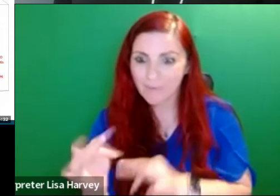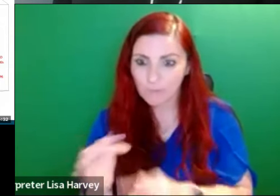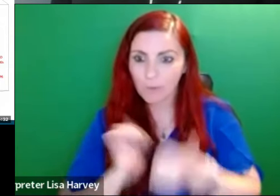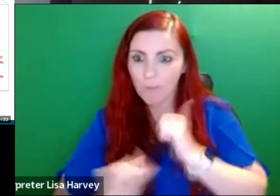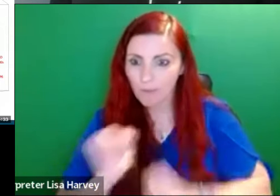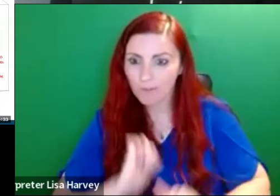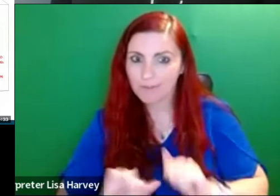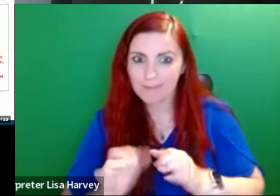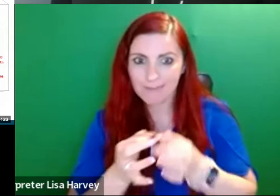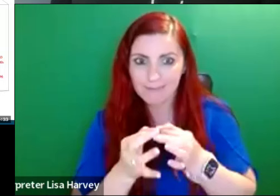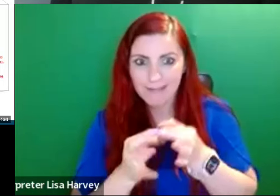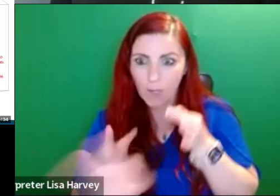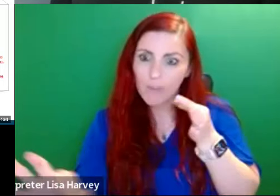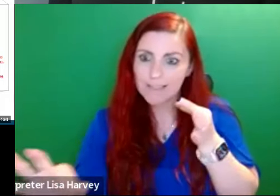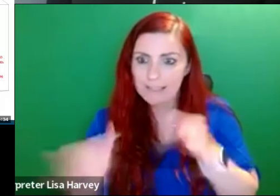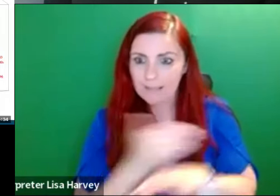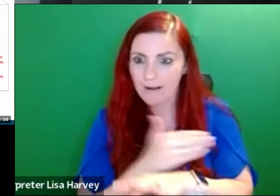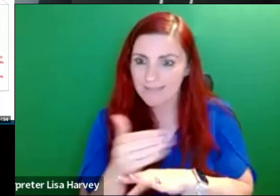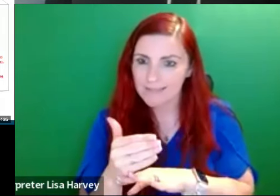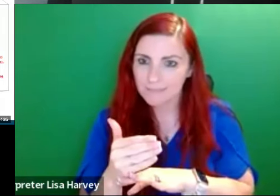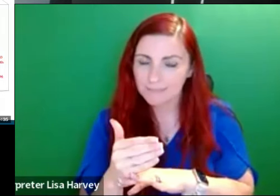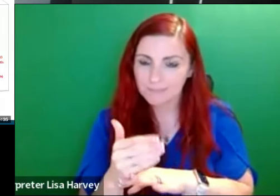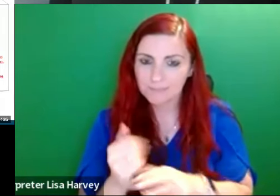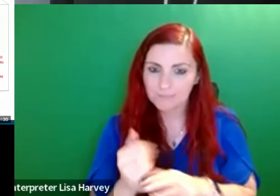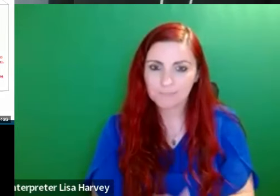languages, or modern linguistics, sorry.